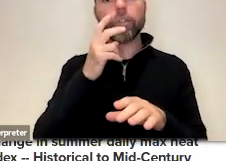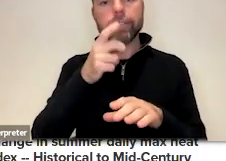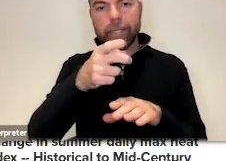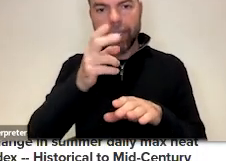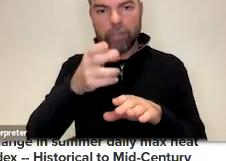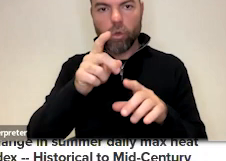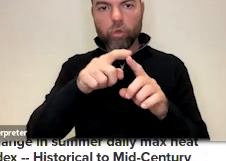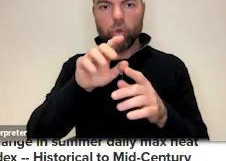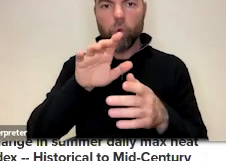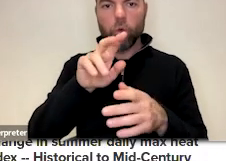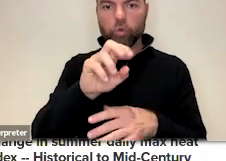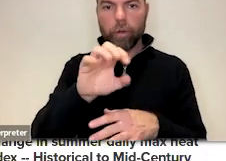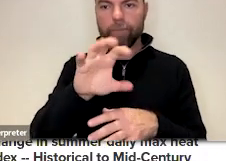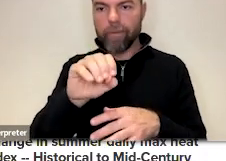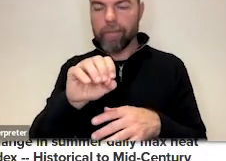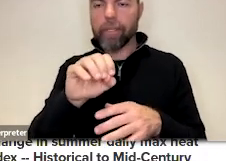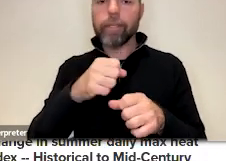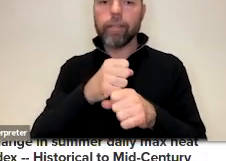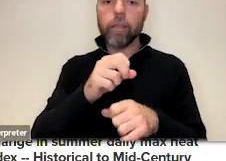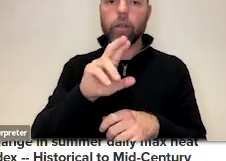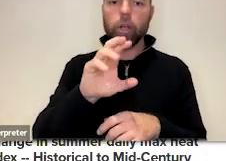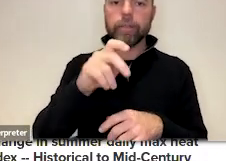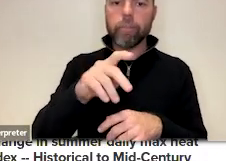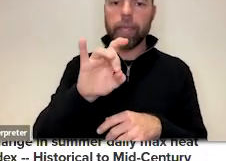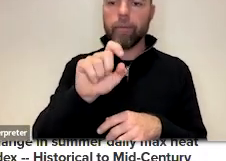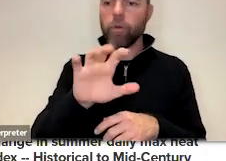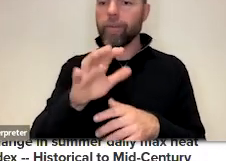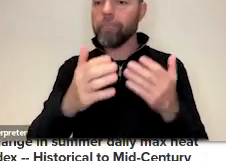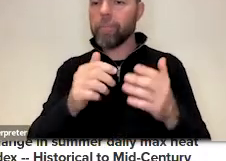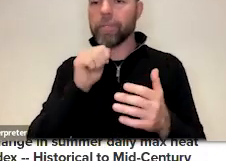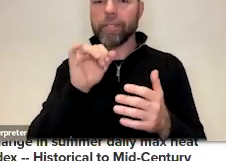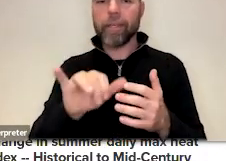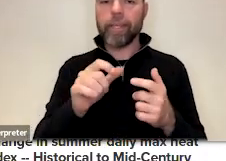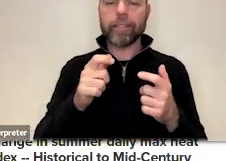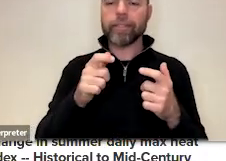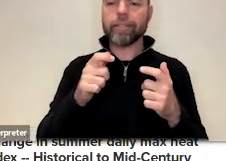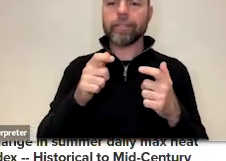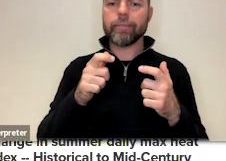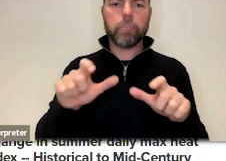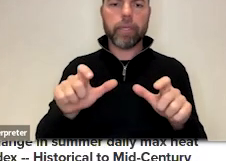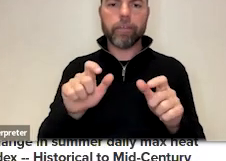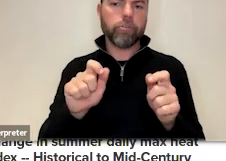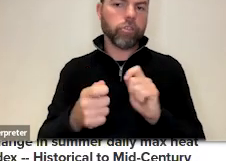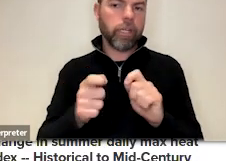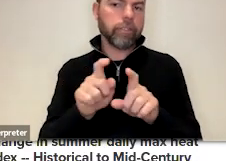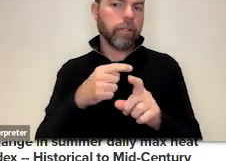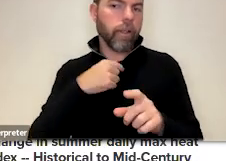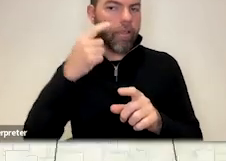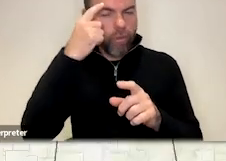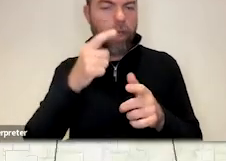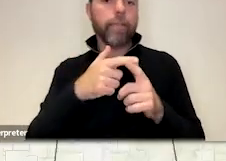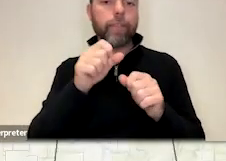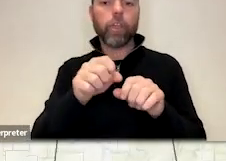to mid-century RCP 8.5. Maybe it's not that significant of a change as I thought it would be. I can then turn this